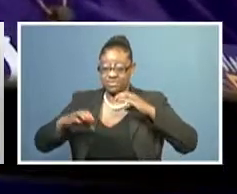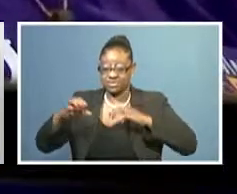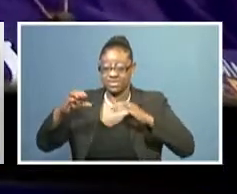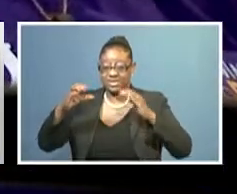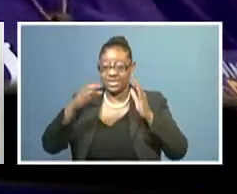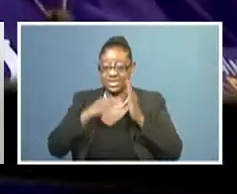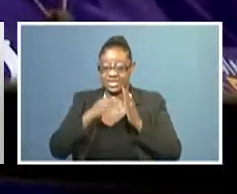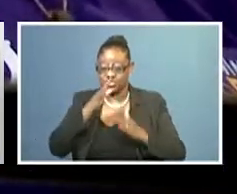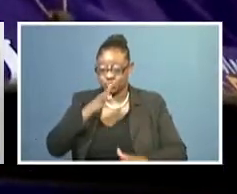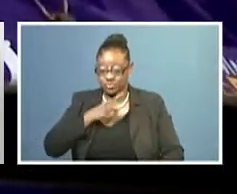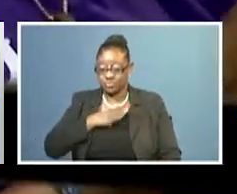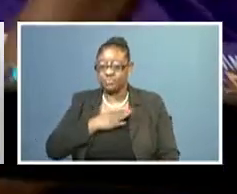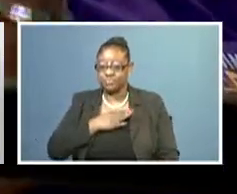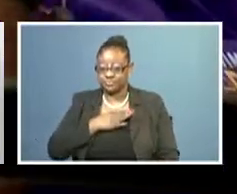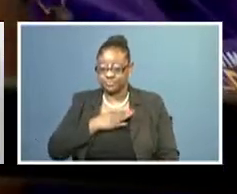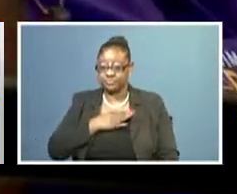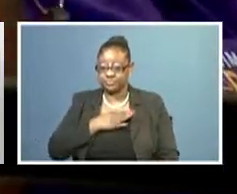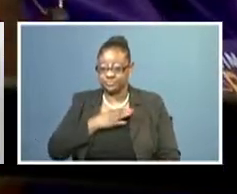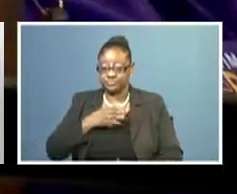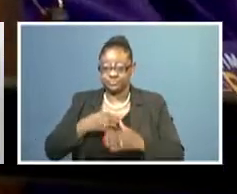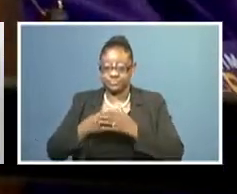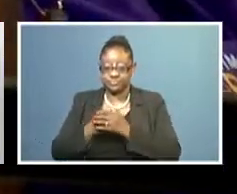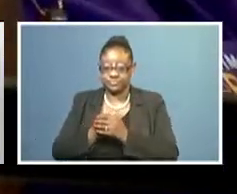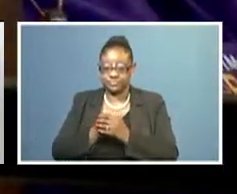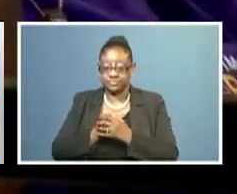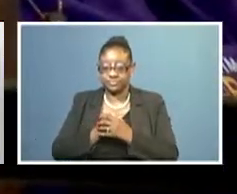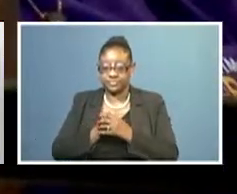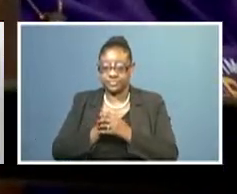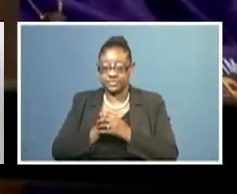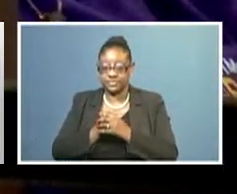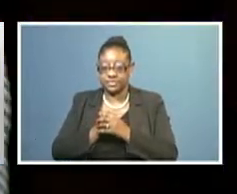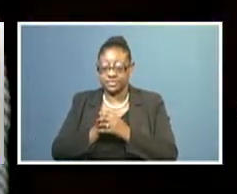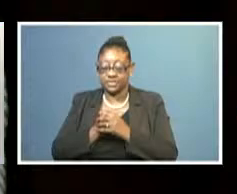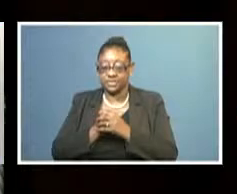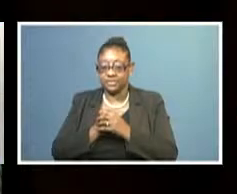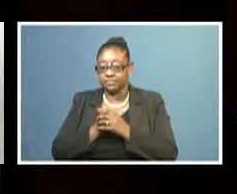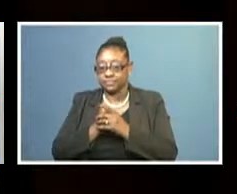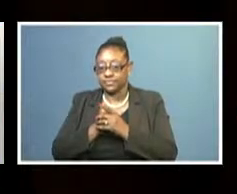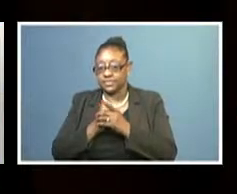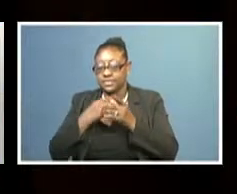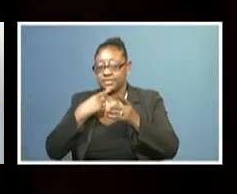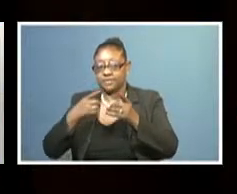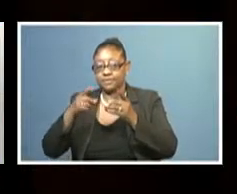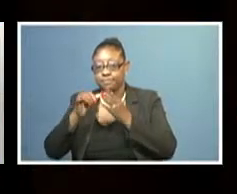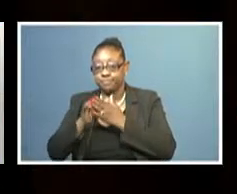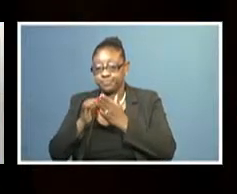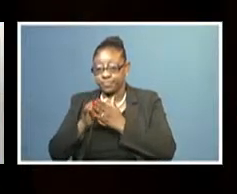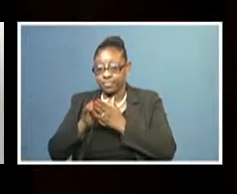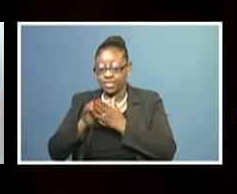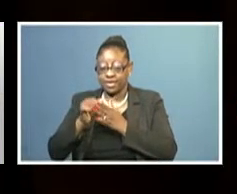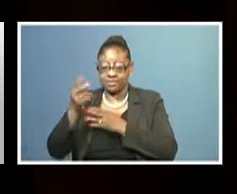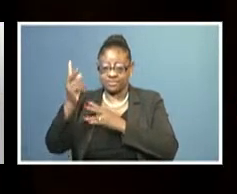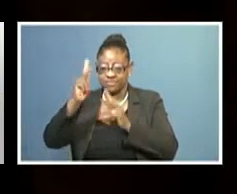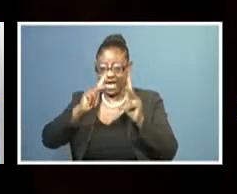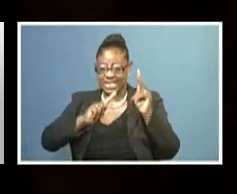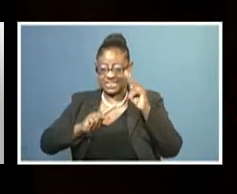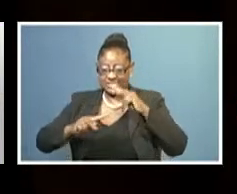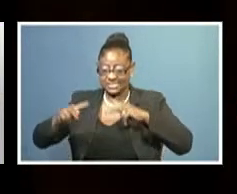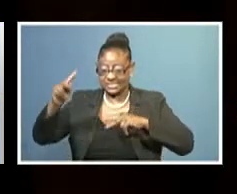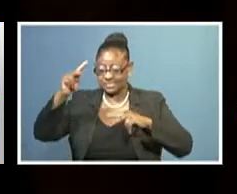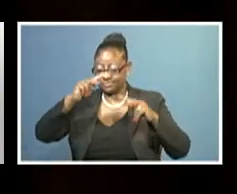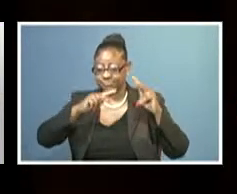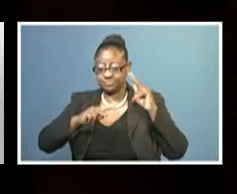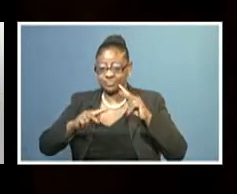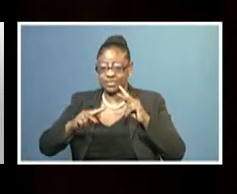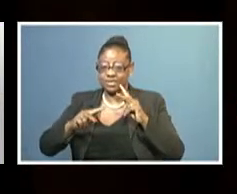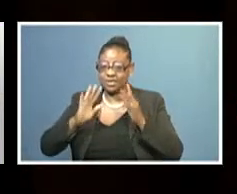roles contribute to the social ill. A proclivity towards violence, poor